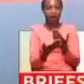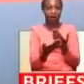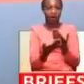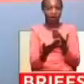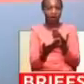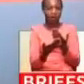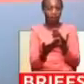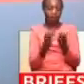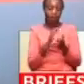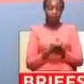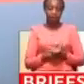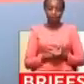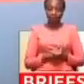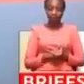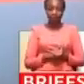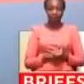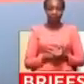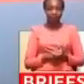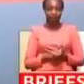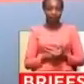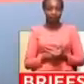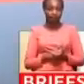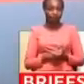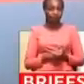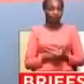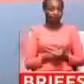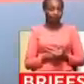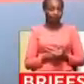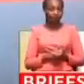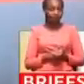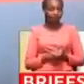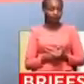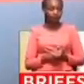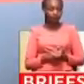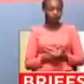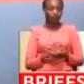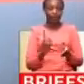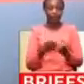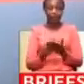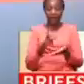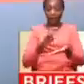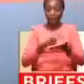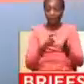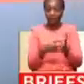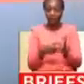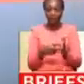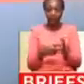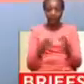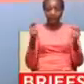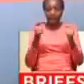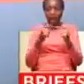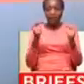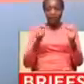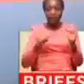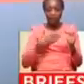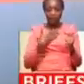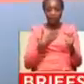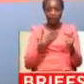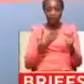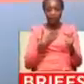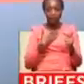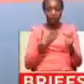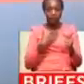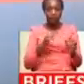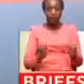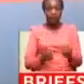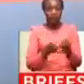this stuff to cover it, okay? In other words, that my enemies had sacrificed to pull me